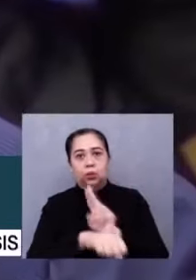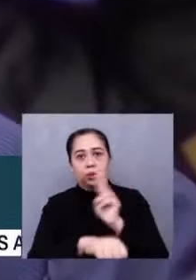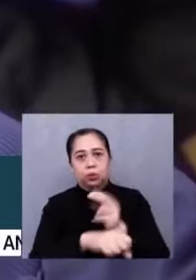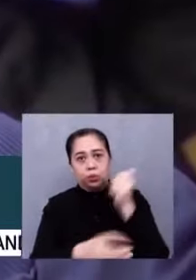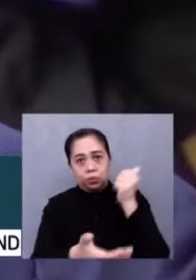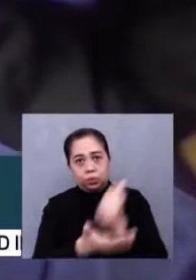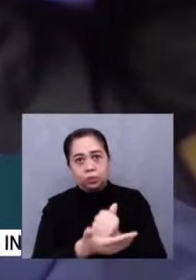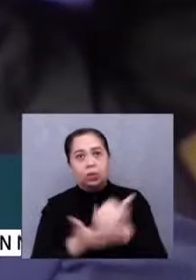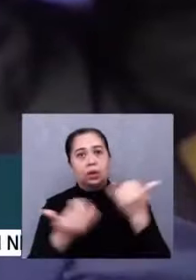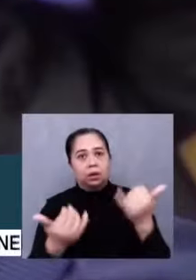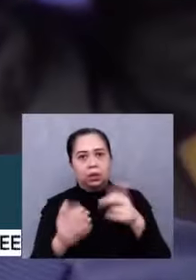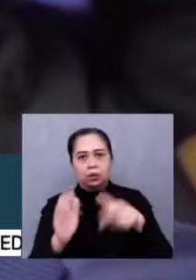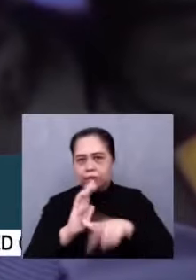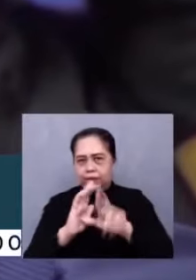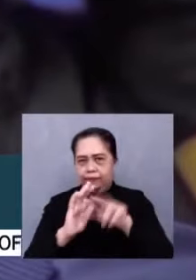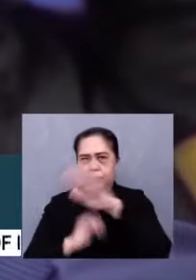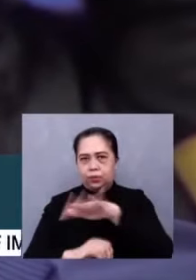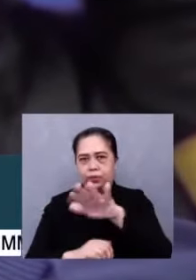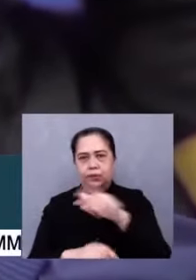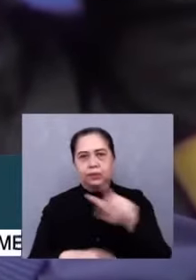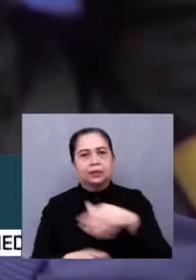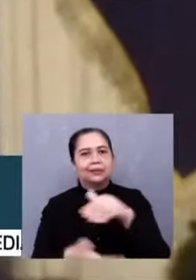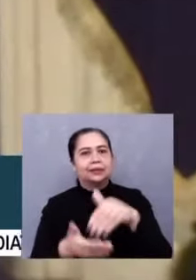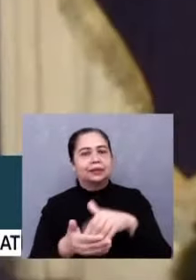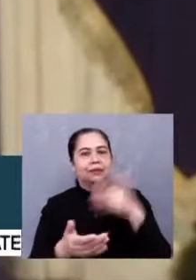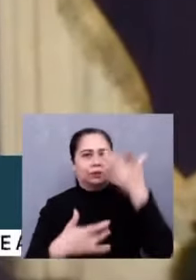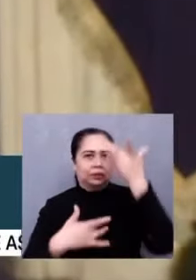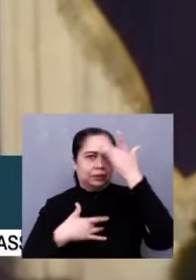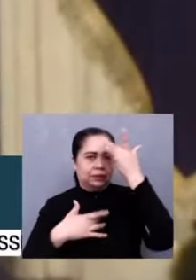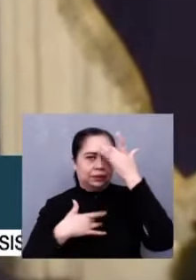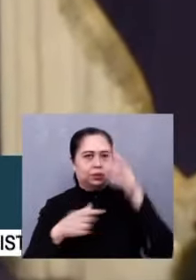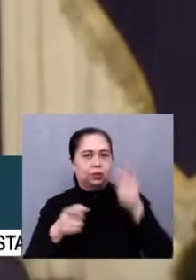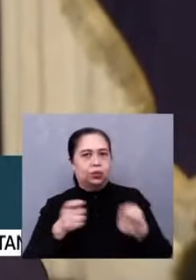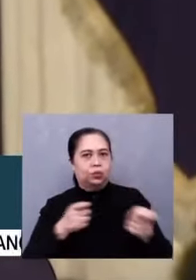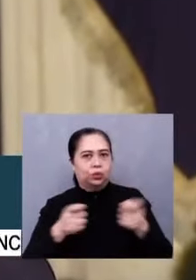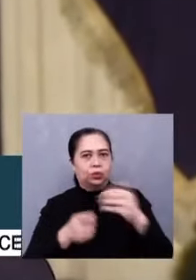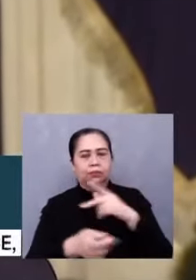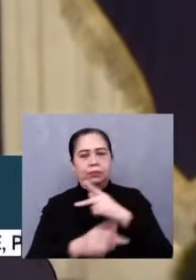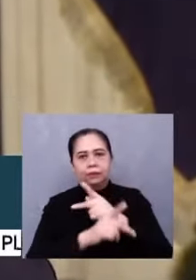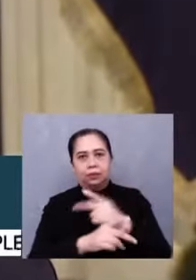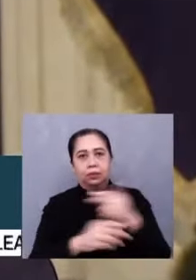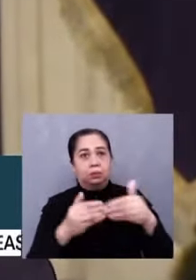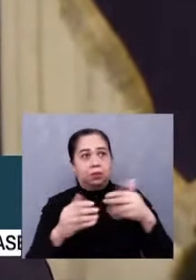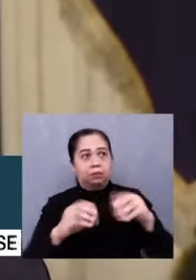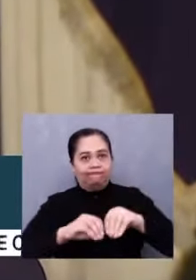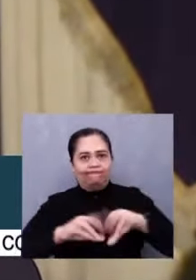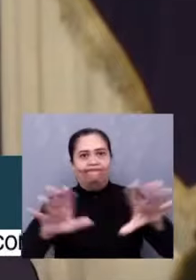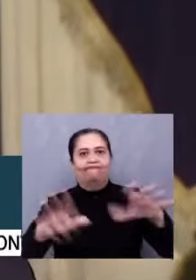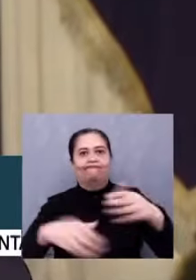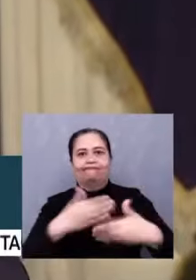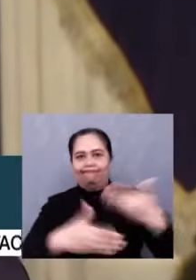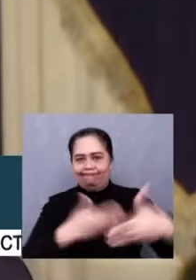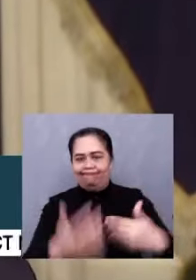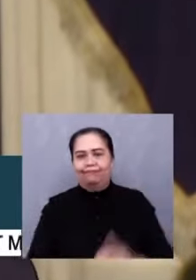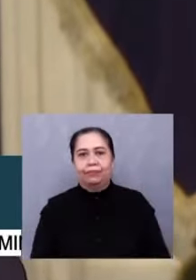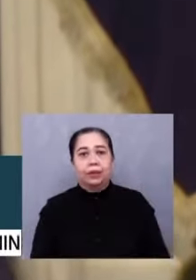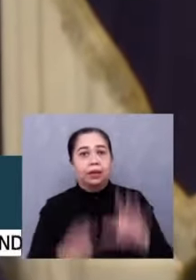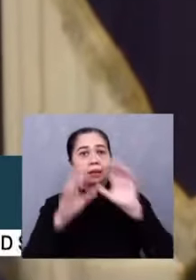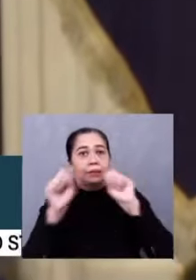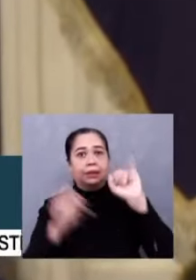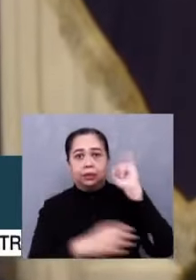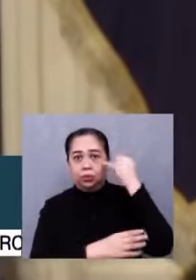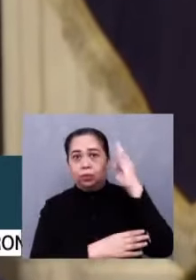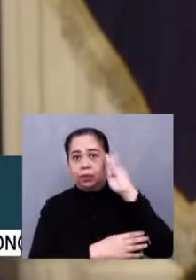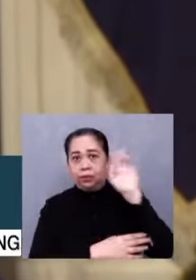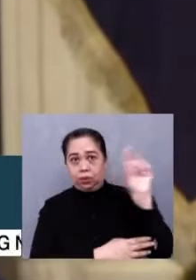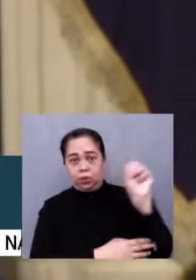for review by the Centers for Disease Control and Prevention before it will be rolled out. President Joe Biden hails the